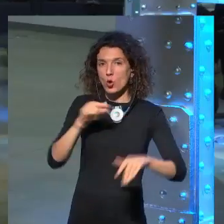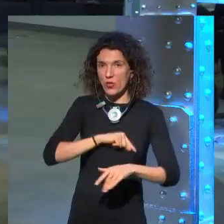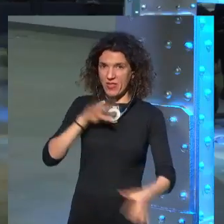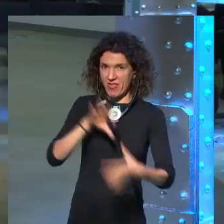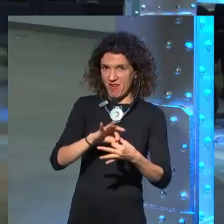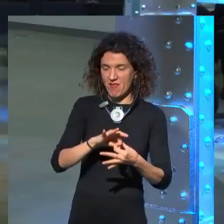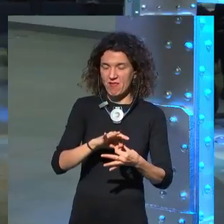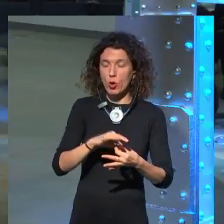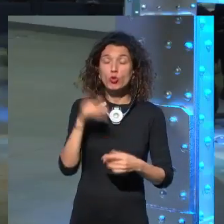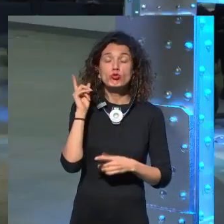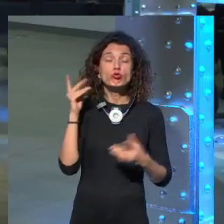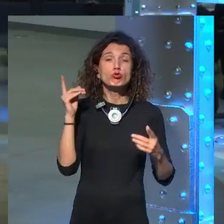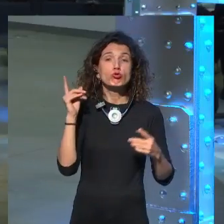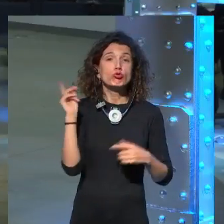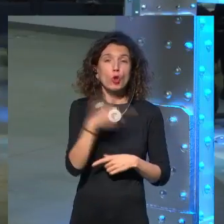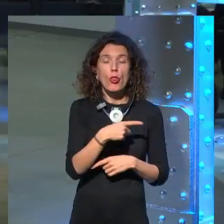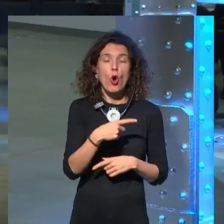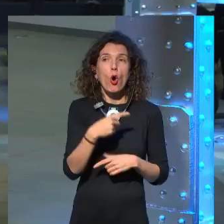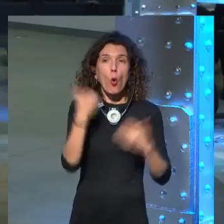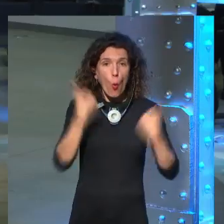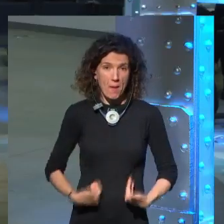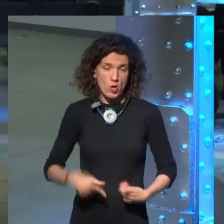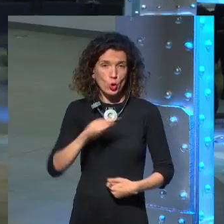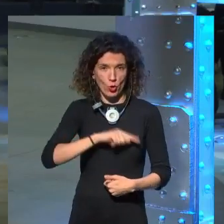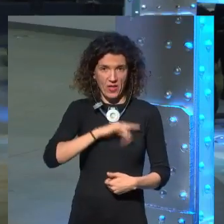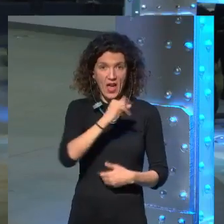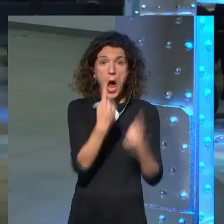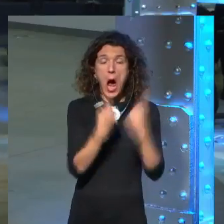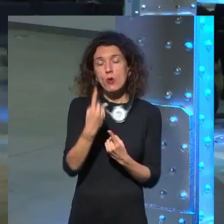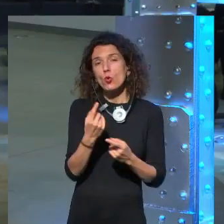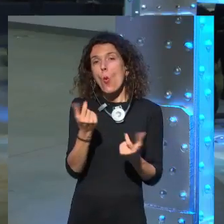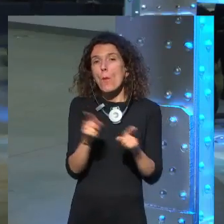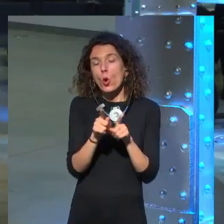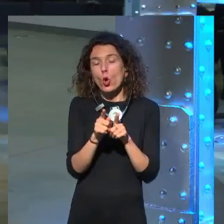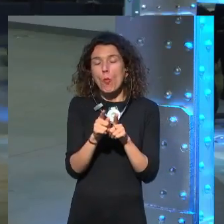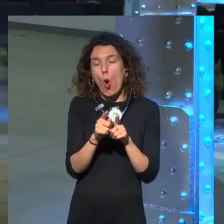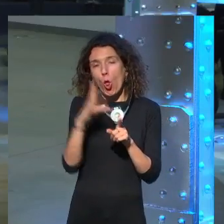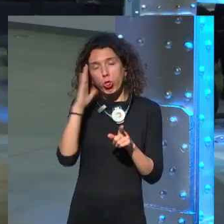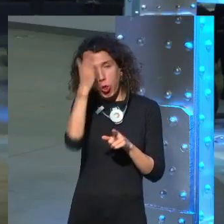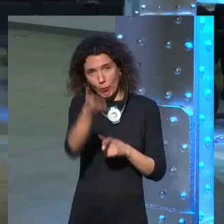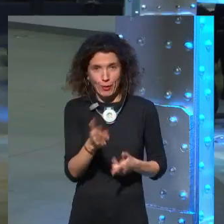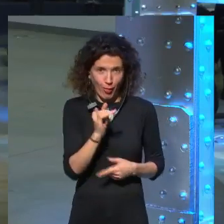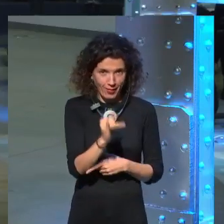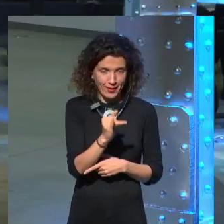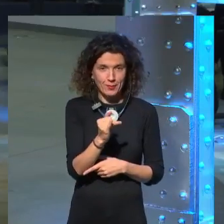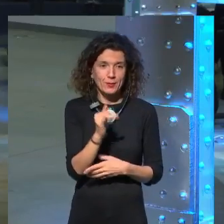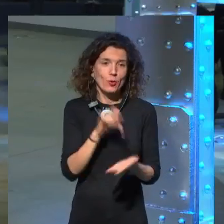human beings. I mean, some of you are looking a bit zombified, I must admit, sort of, which is fair enough. We've been pushing you